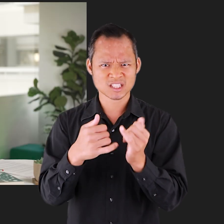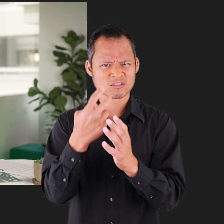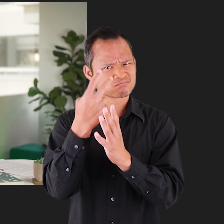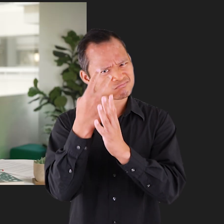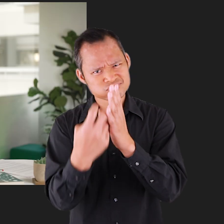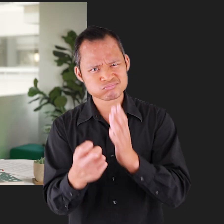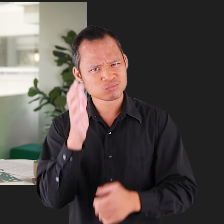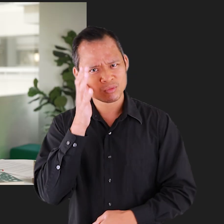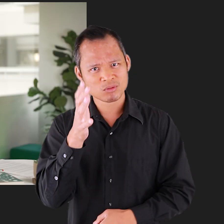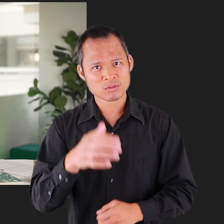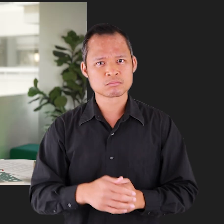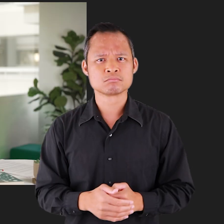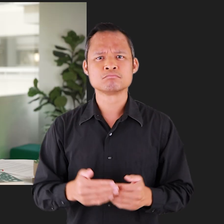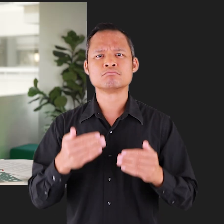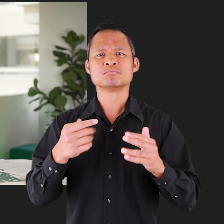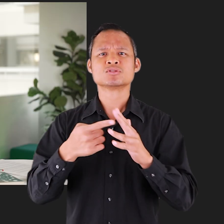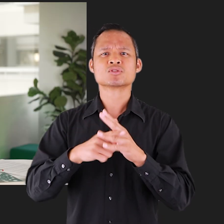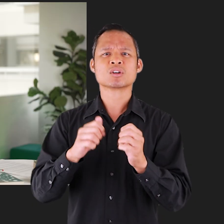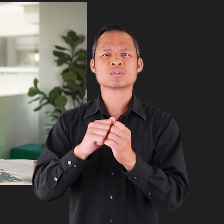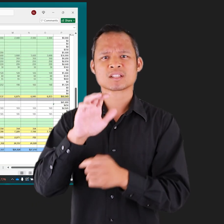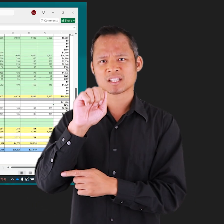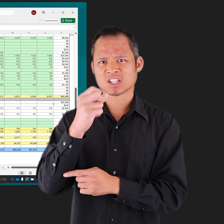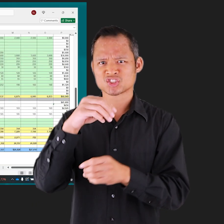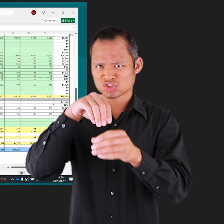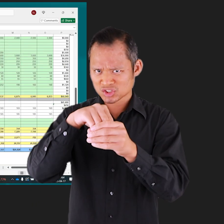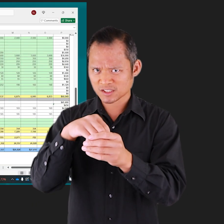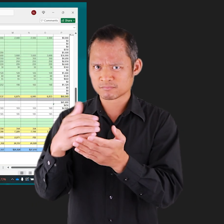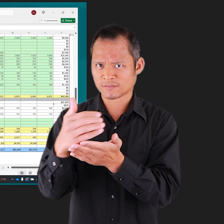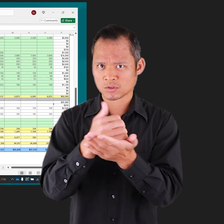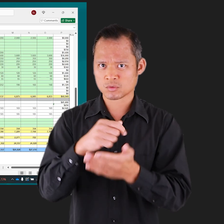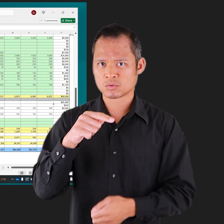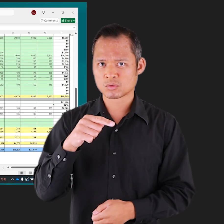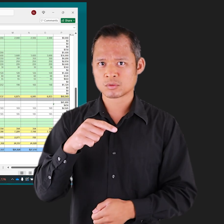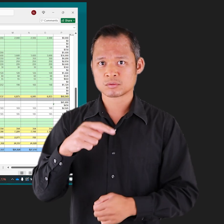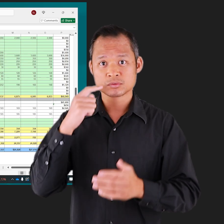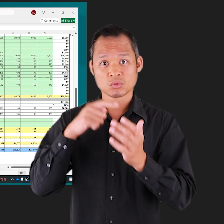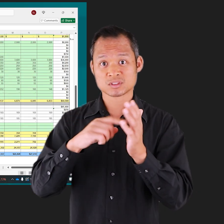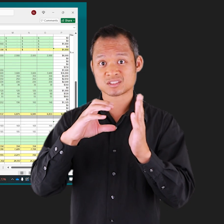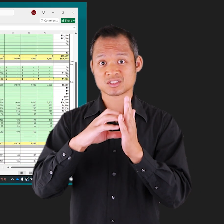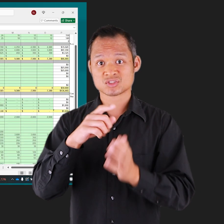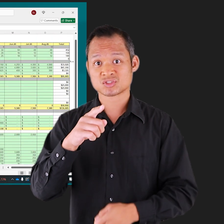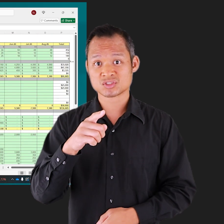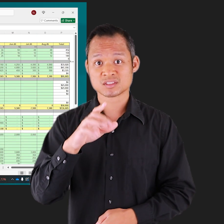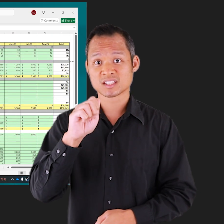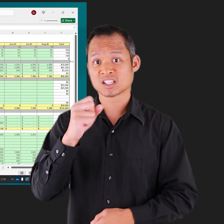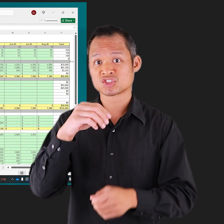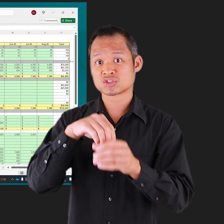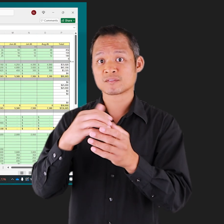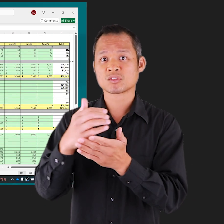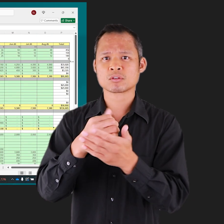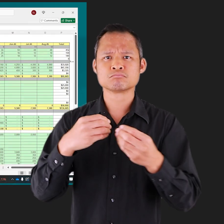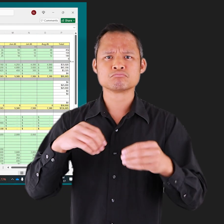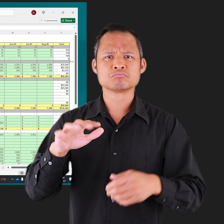Now that you understand the overall principles, let's do a deep dive. Let's start with the cash inflow section. You will notice the subsection